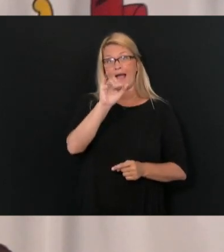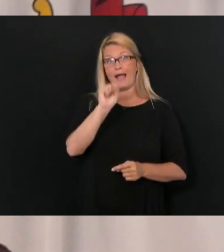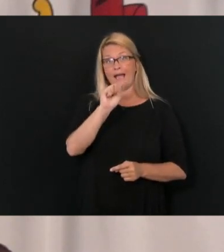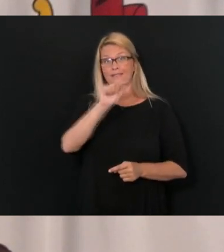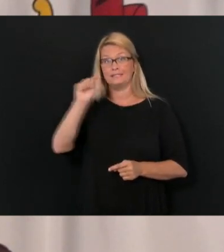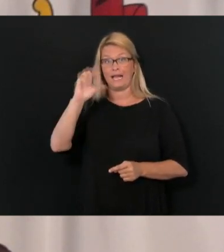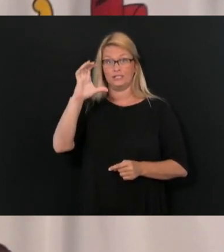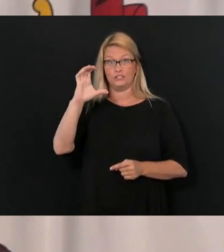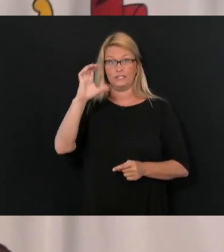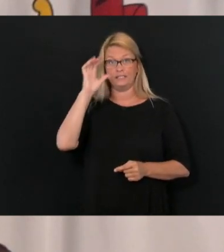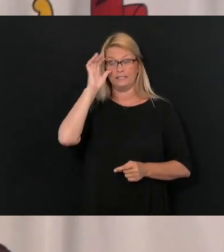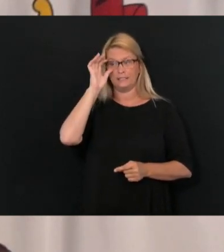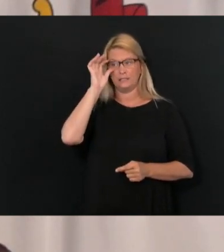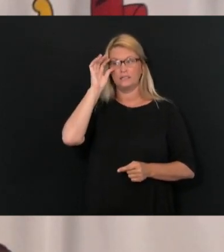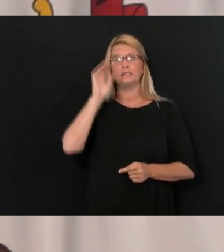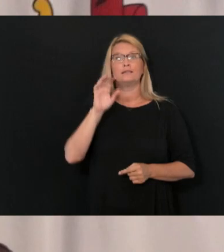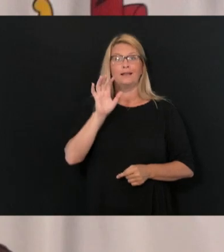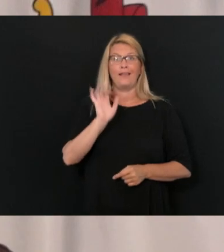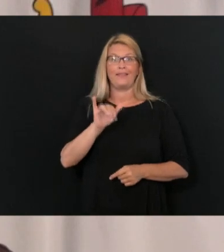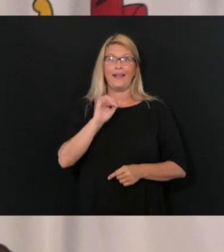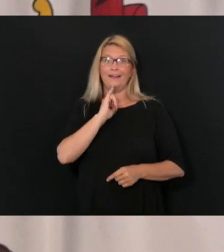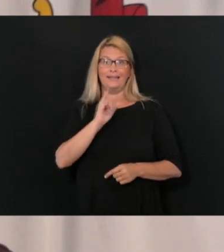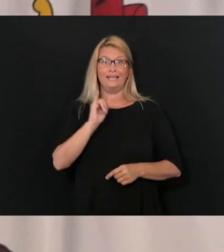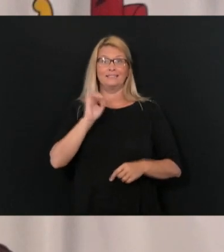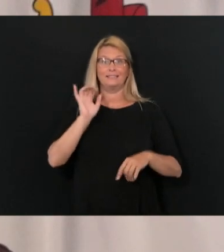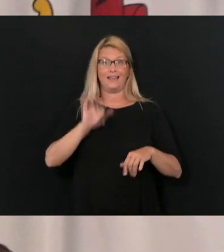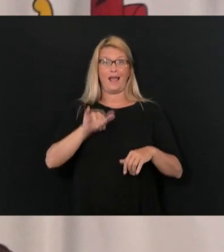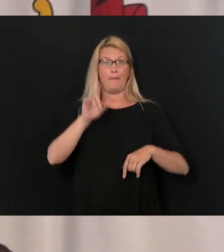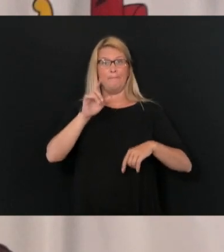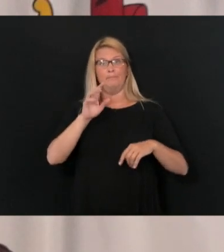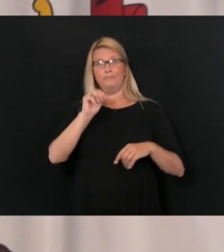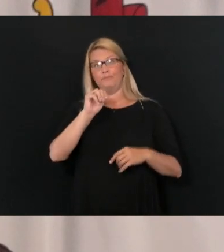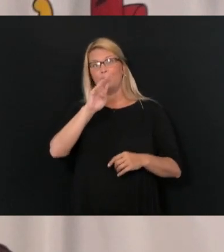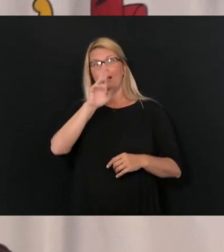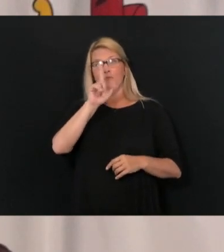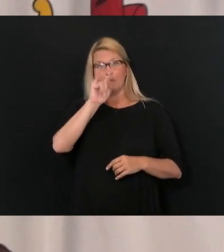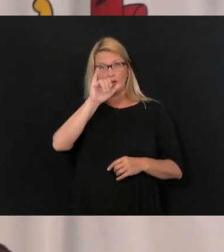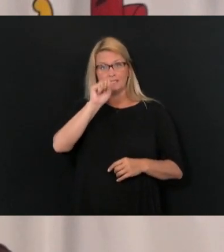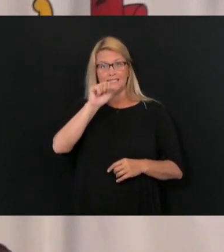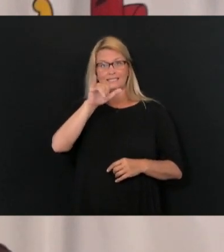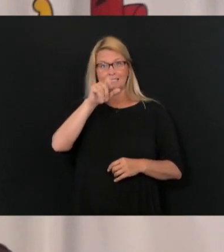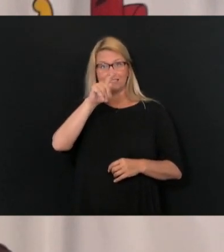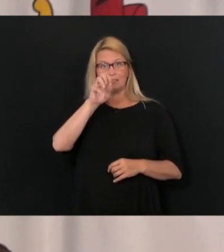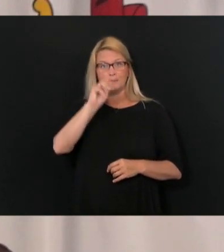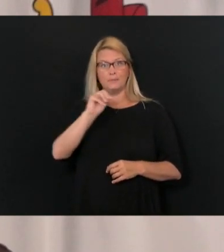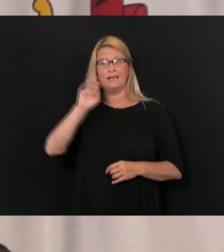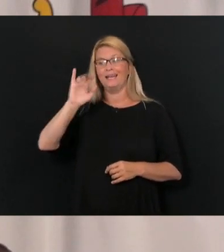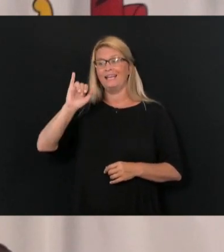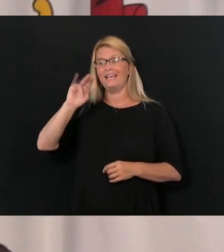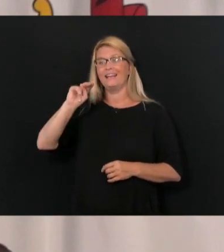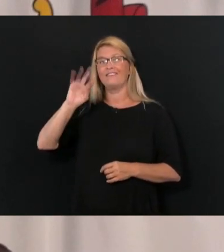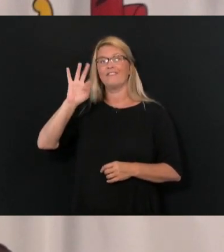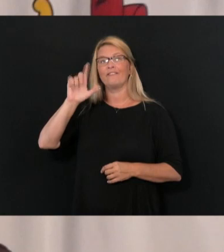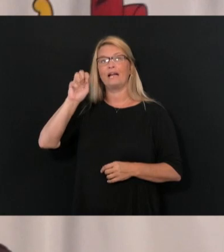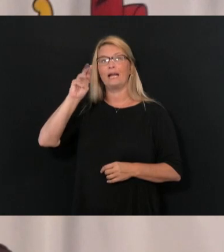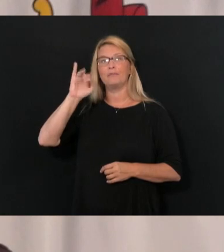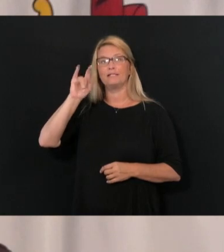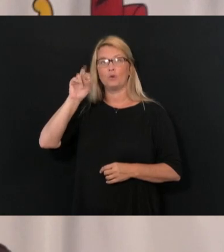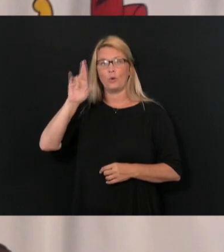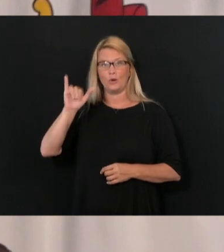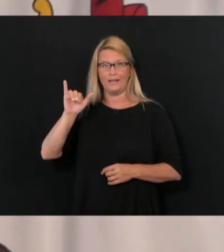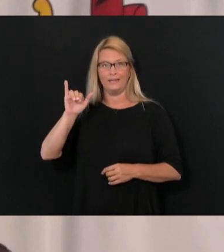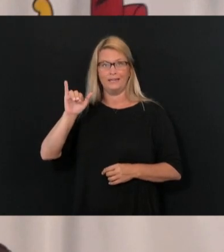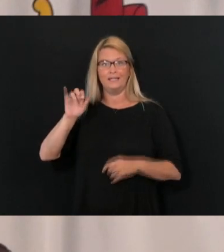MIS-C, which is a multi-system inflammatory syndrome in children. And,